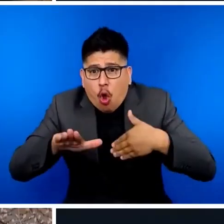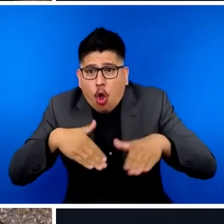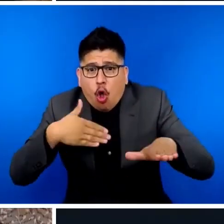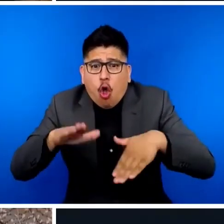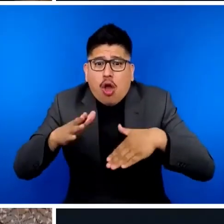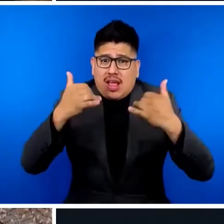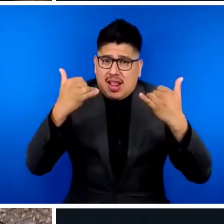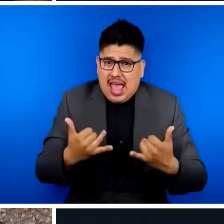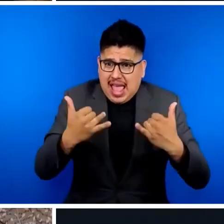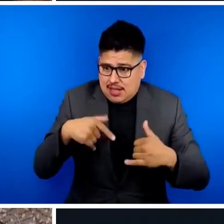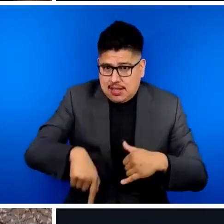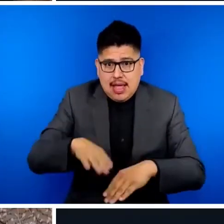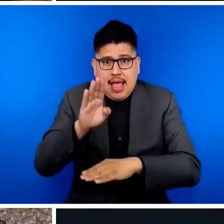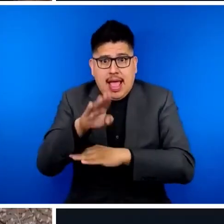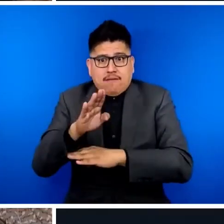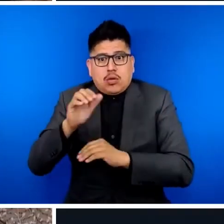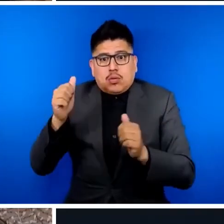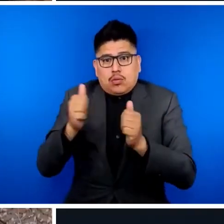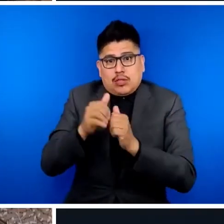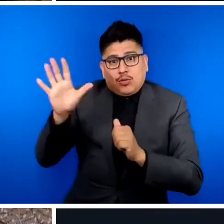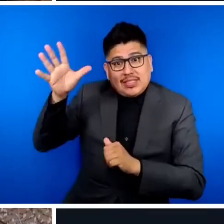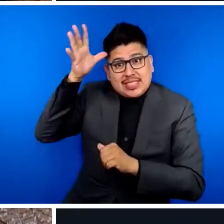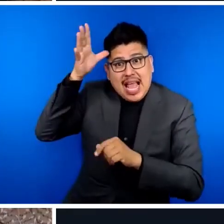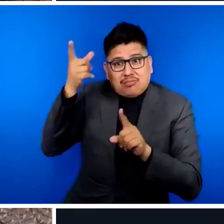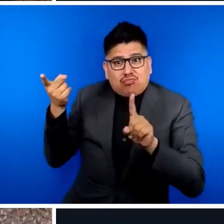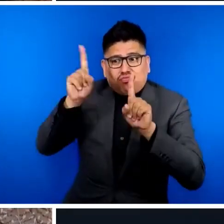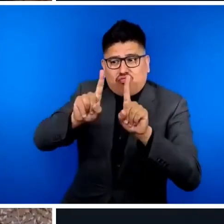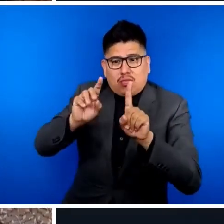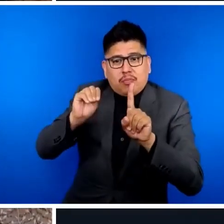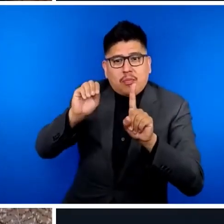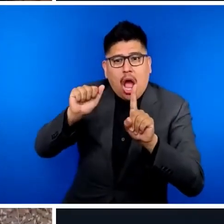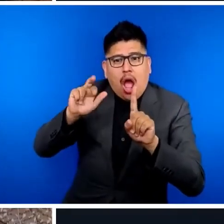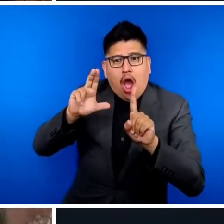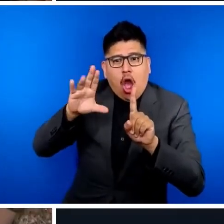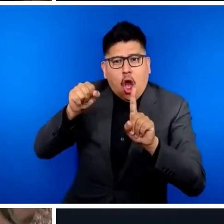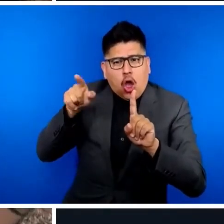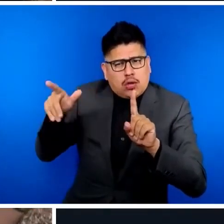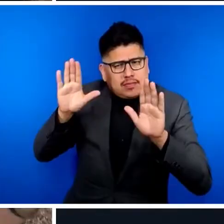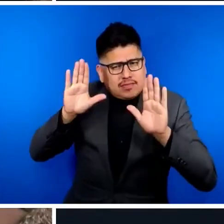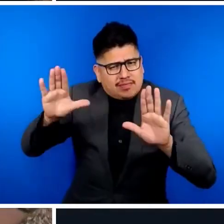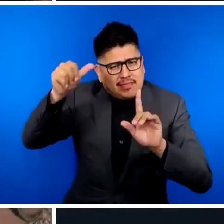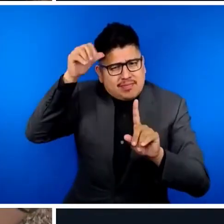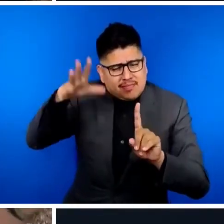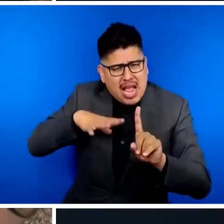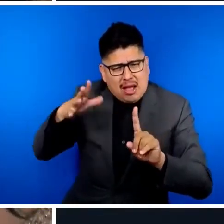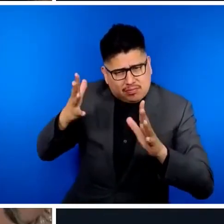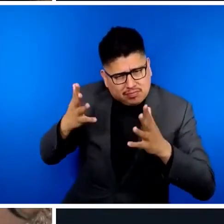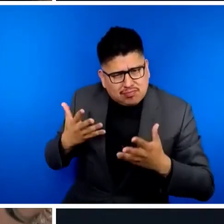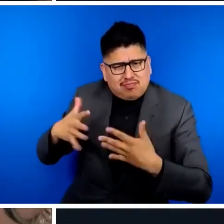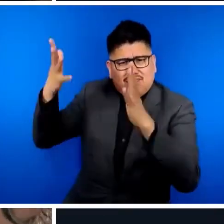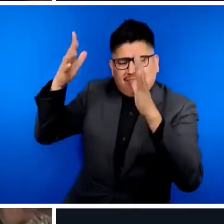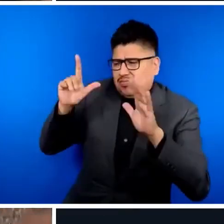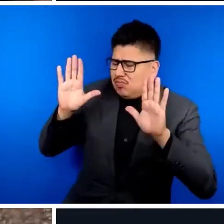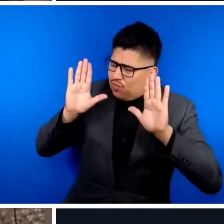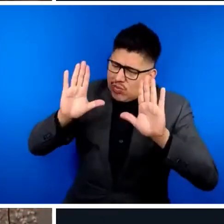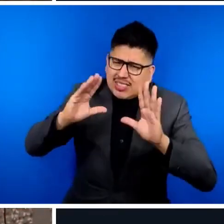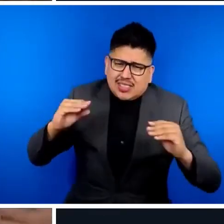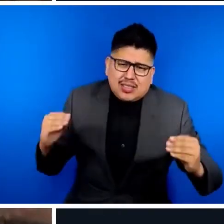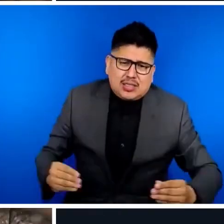with her dad, Marcus, a fantastic man. Delilah, please, you are a great inspiration. Please stand up.